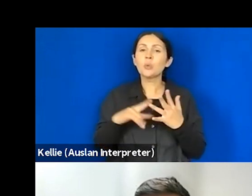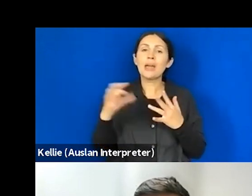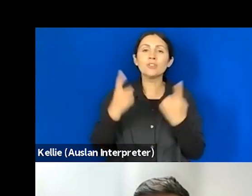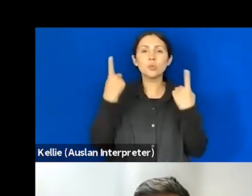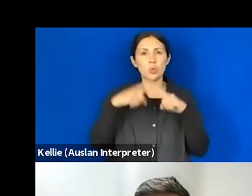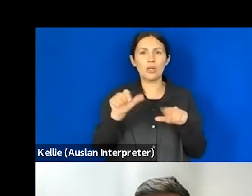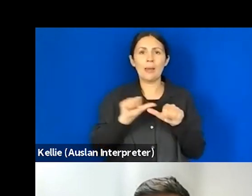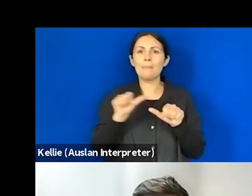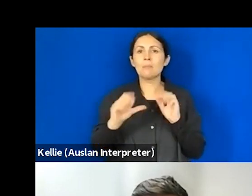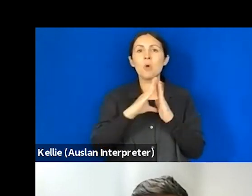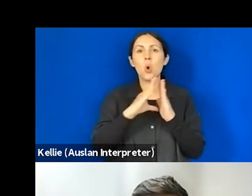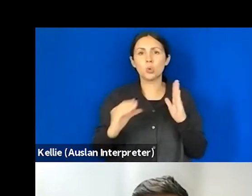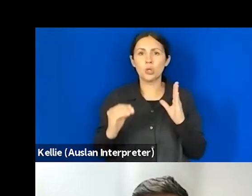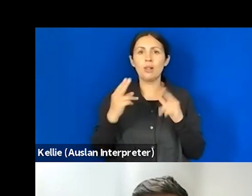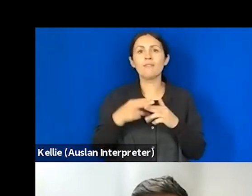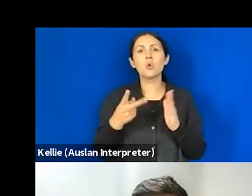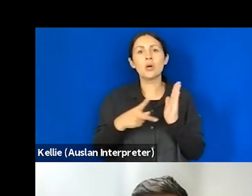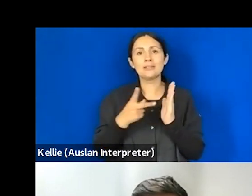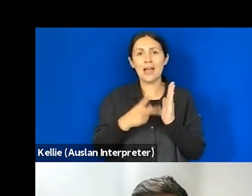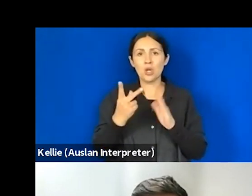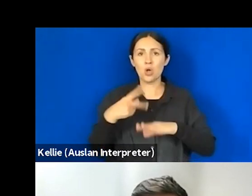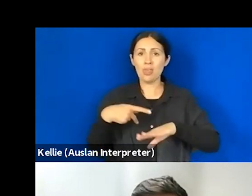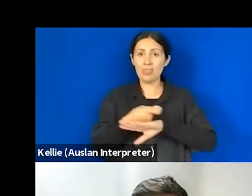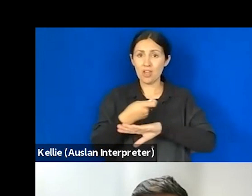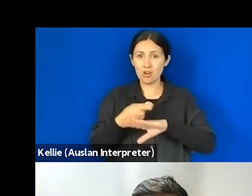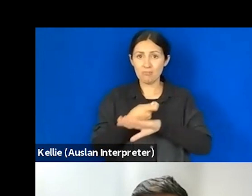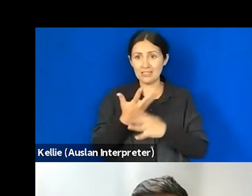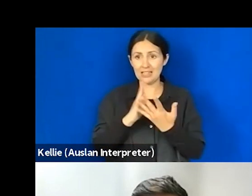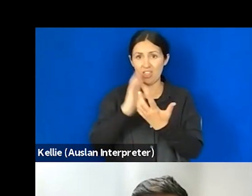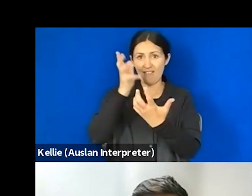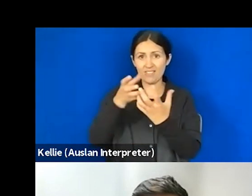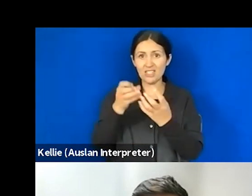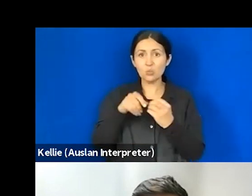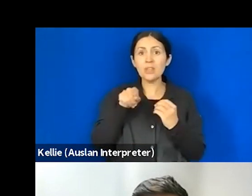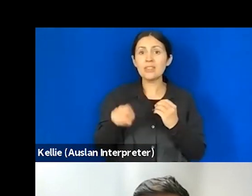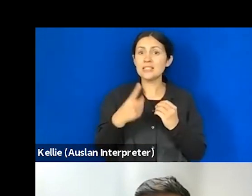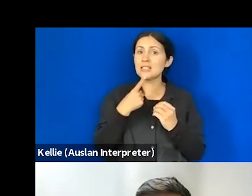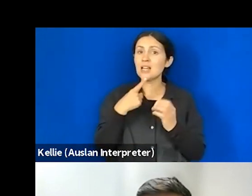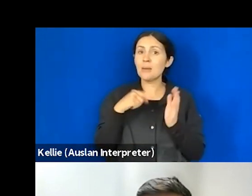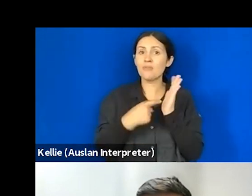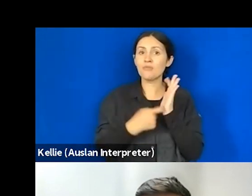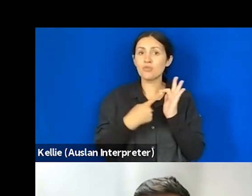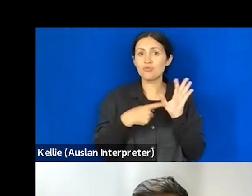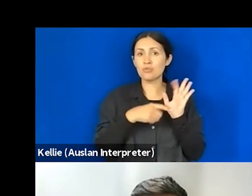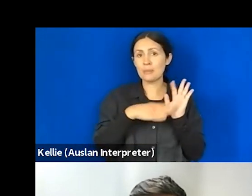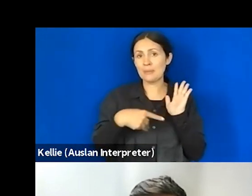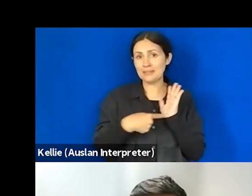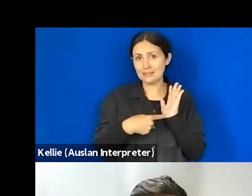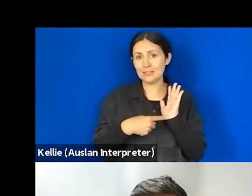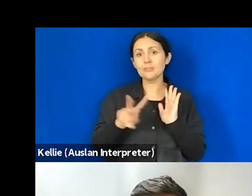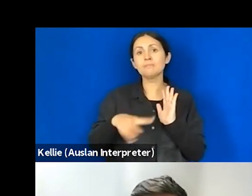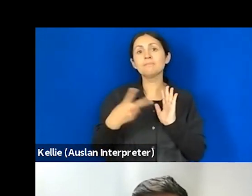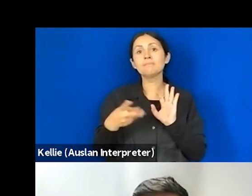briefer psychotherapies that fit into the sort of plausible treatment models that can be provided at scale